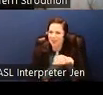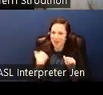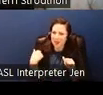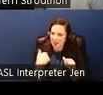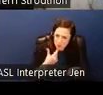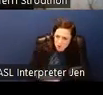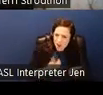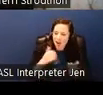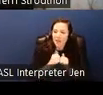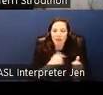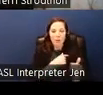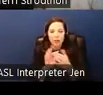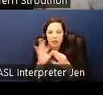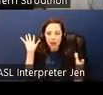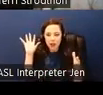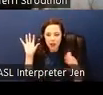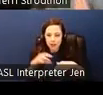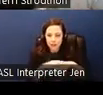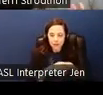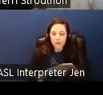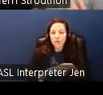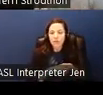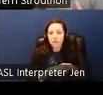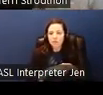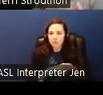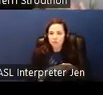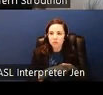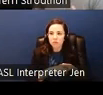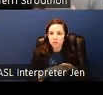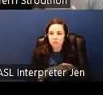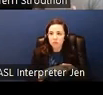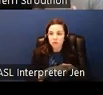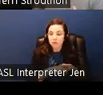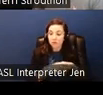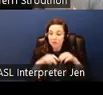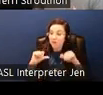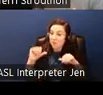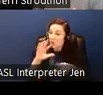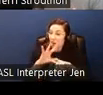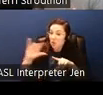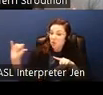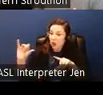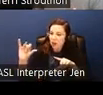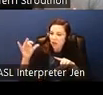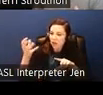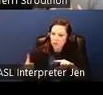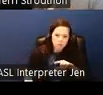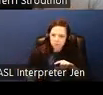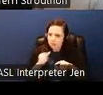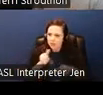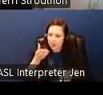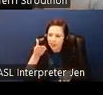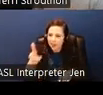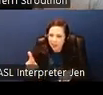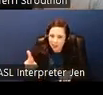disconnect from ourselves and they take us away from our ability fully to thrive in our authenticity and lead us to